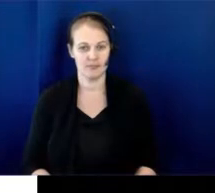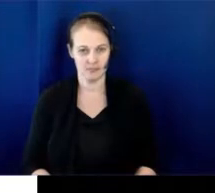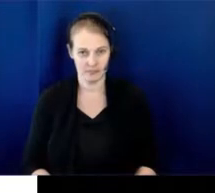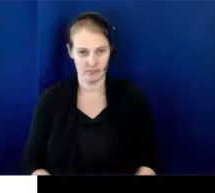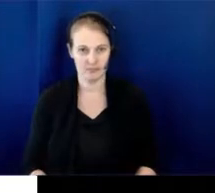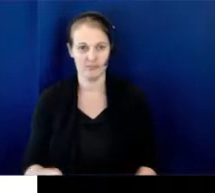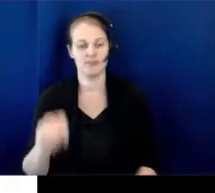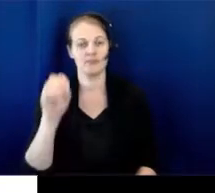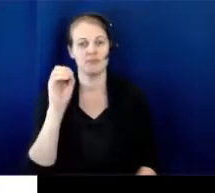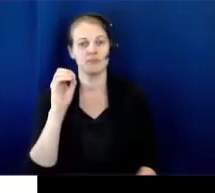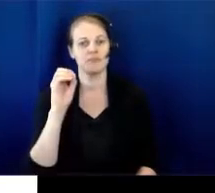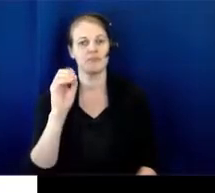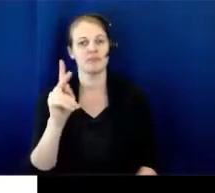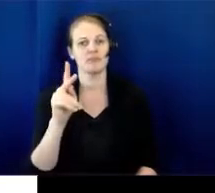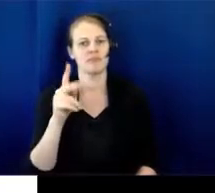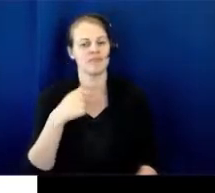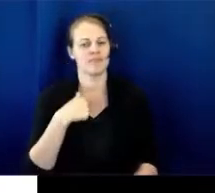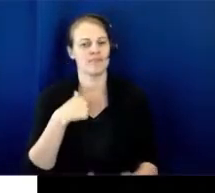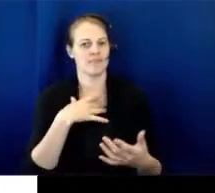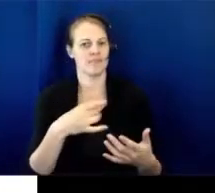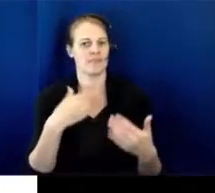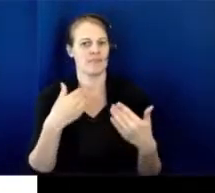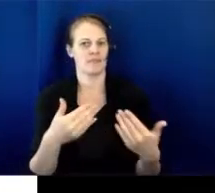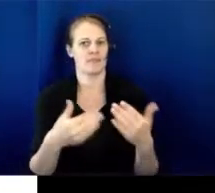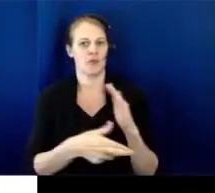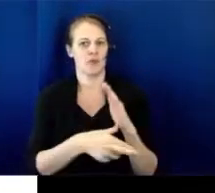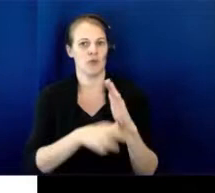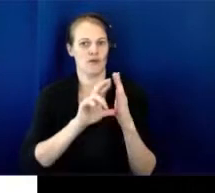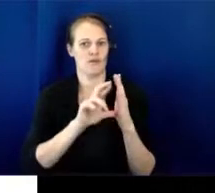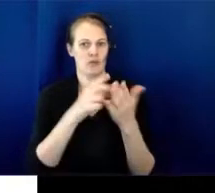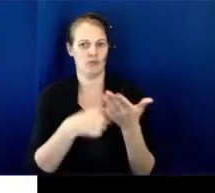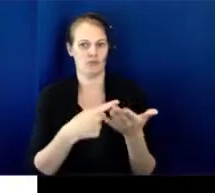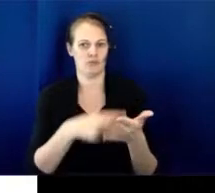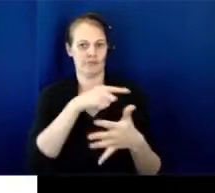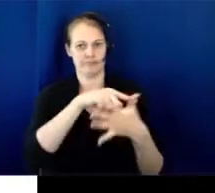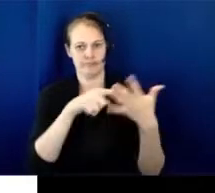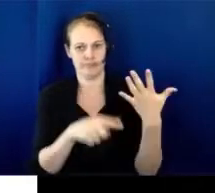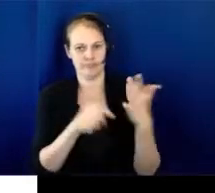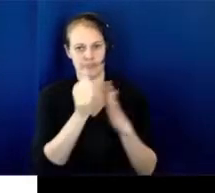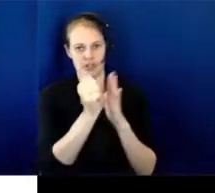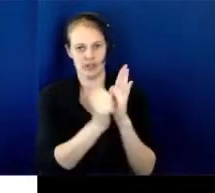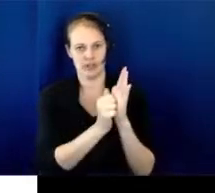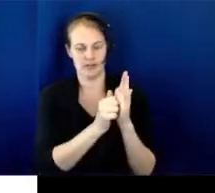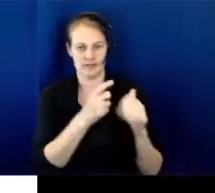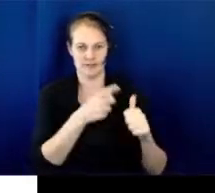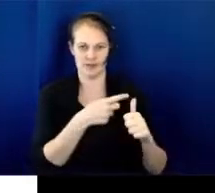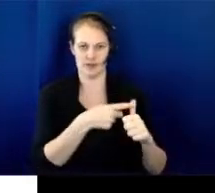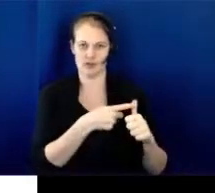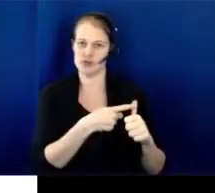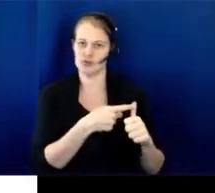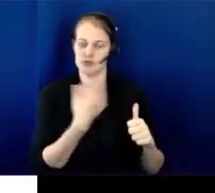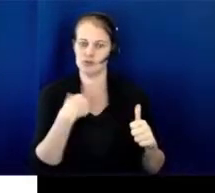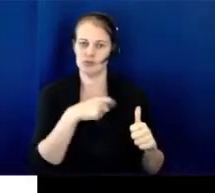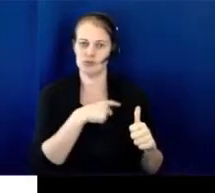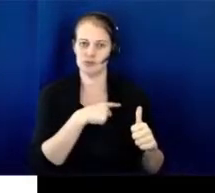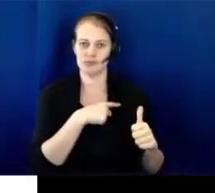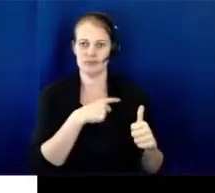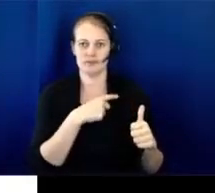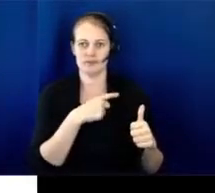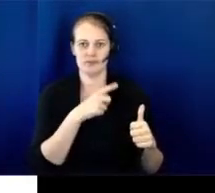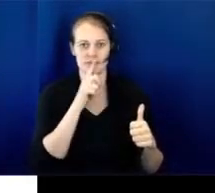So I always like to review the basic objectives before we go through, and this is a best practice and really